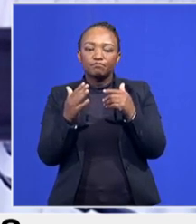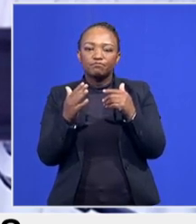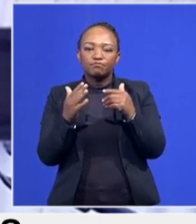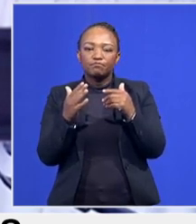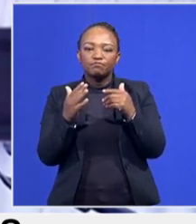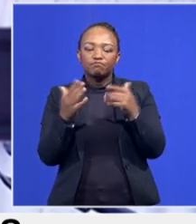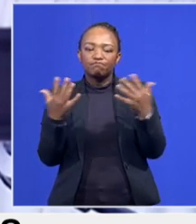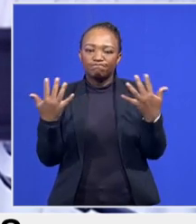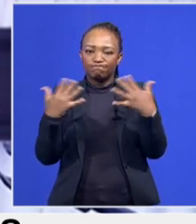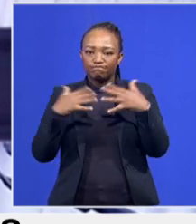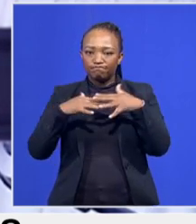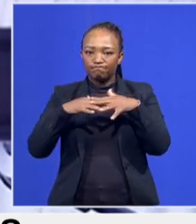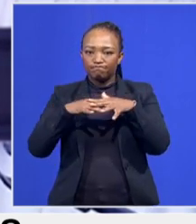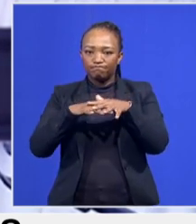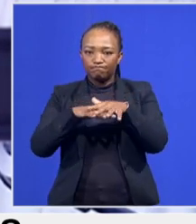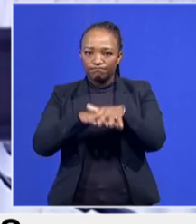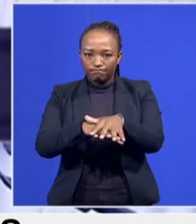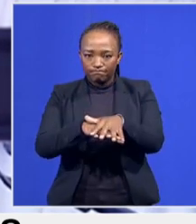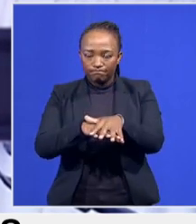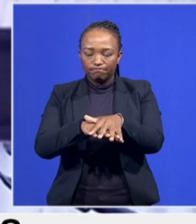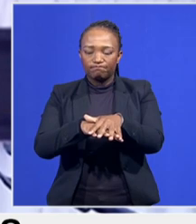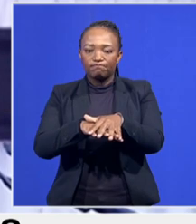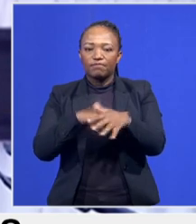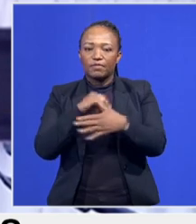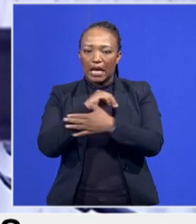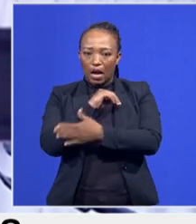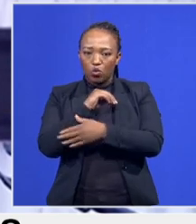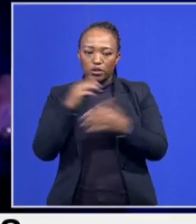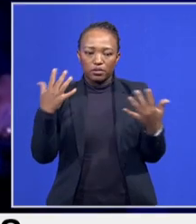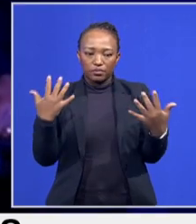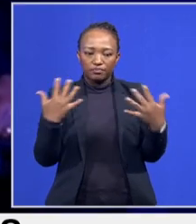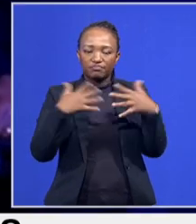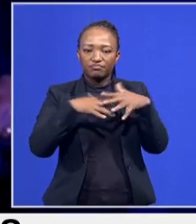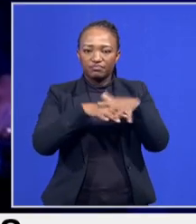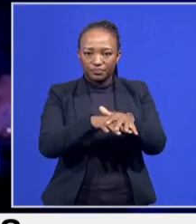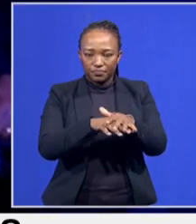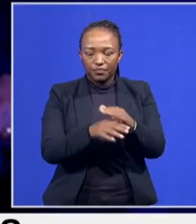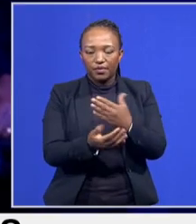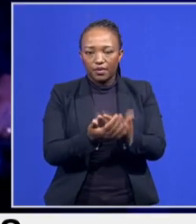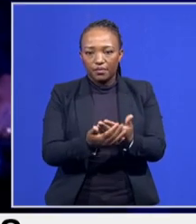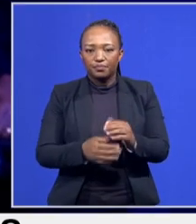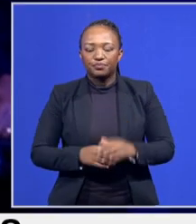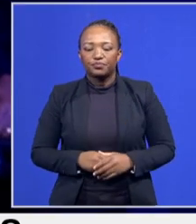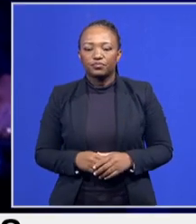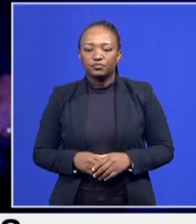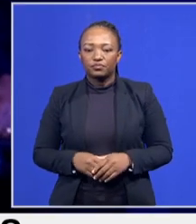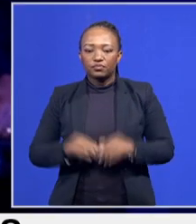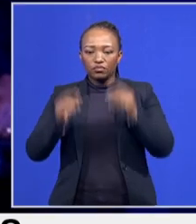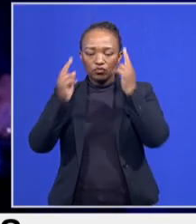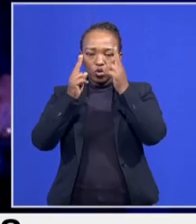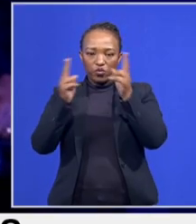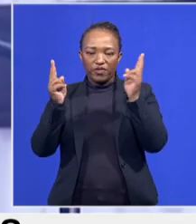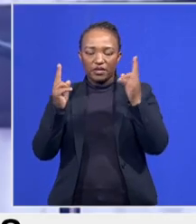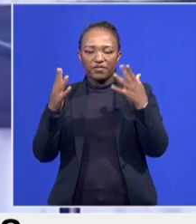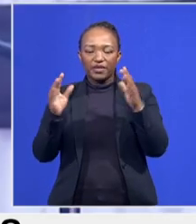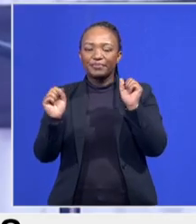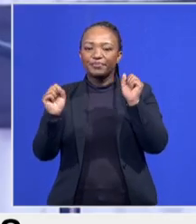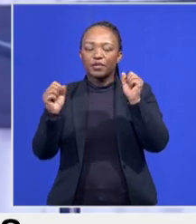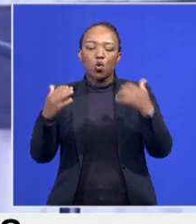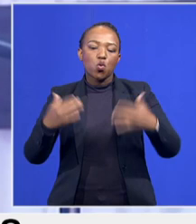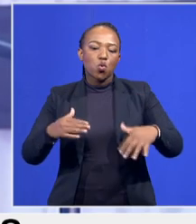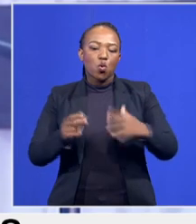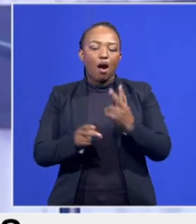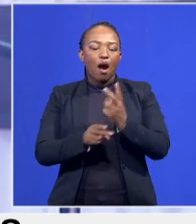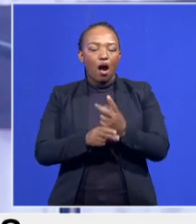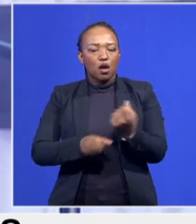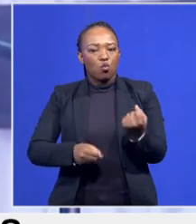integrated in totality, because currently I'm not convinced. The university attested to his hard work. If you want to